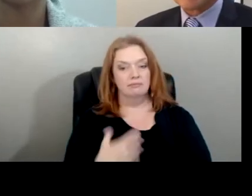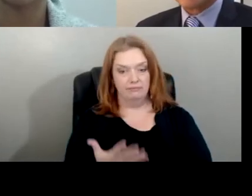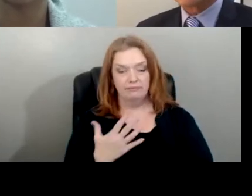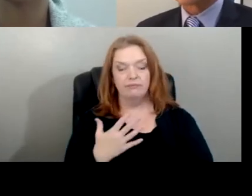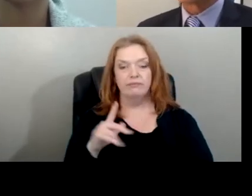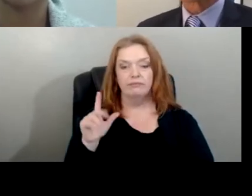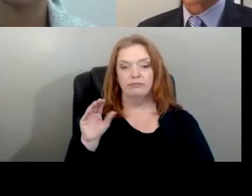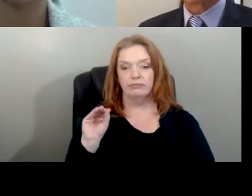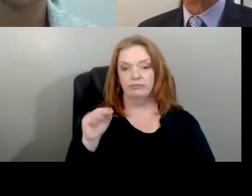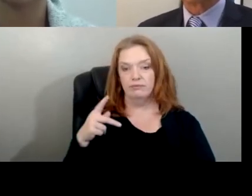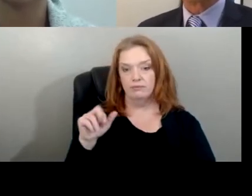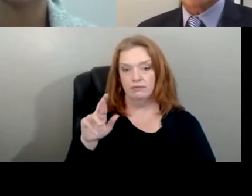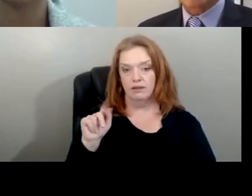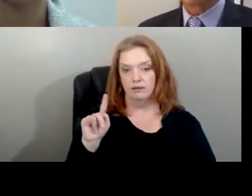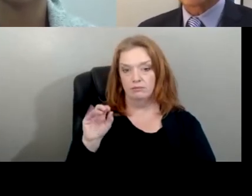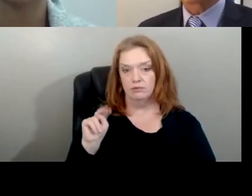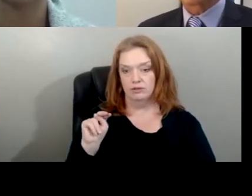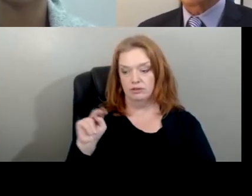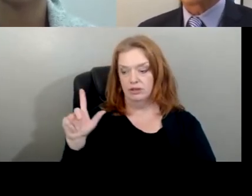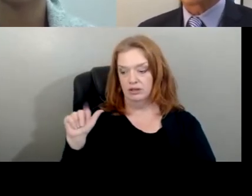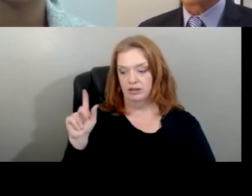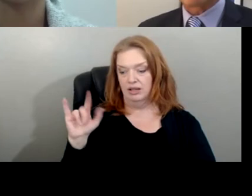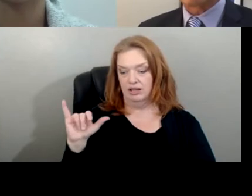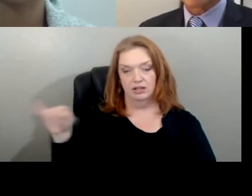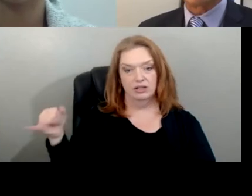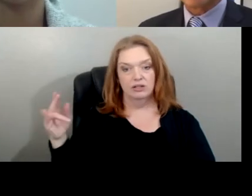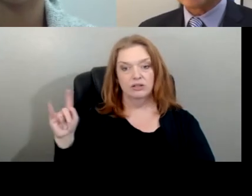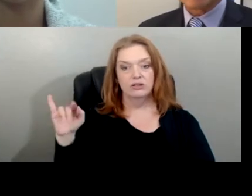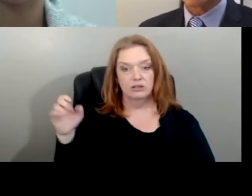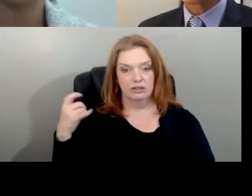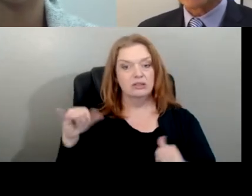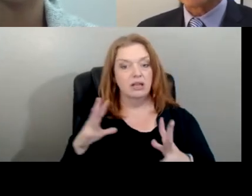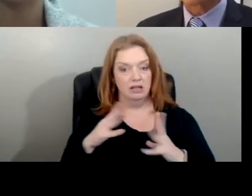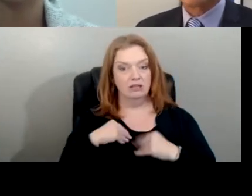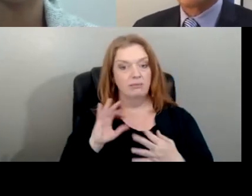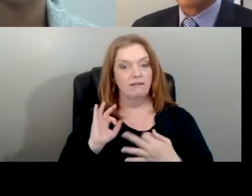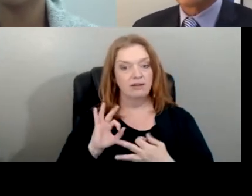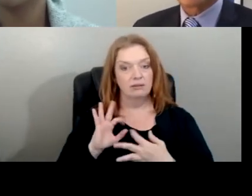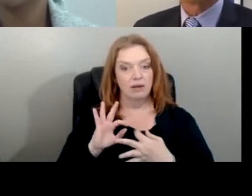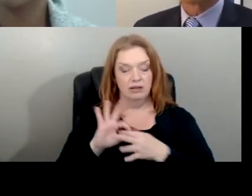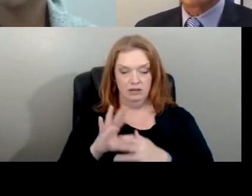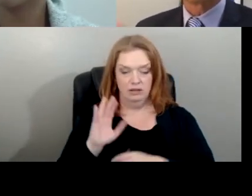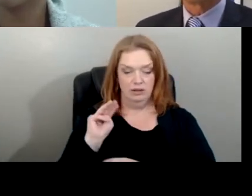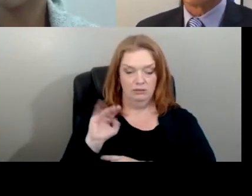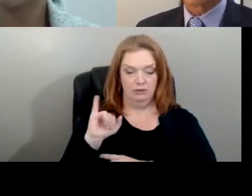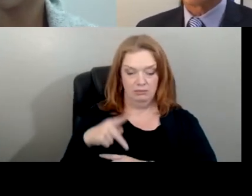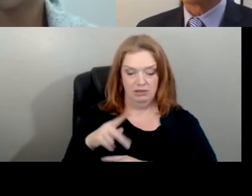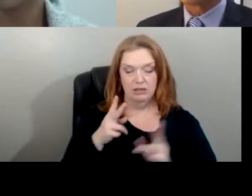Justice is still accepting feedback as it relates to MMIP issues and